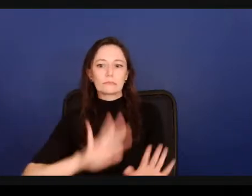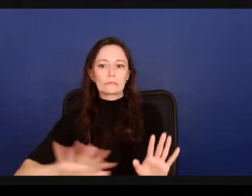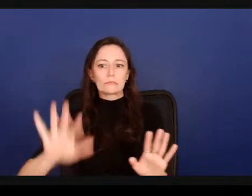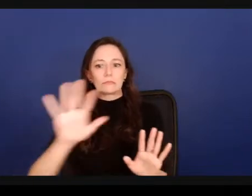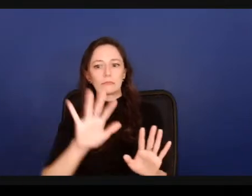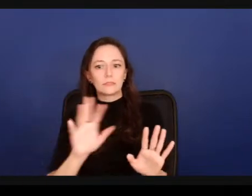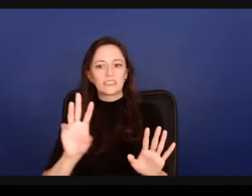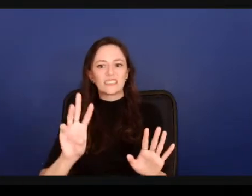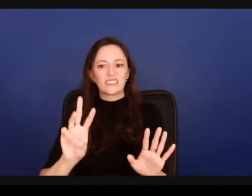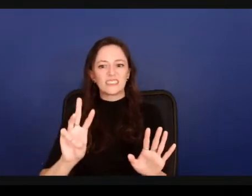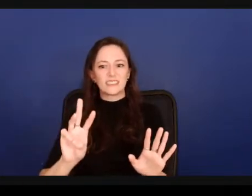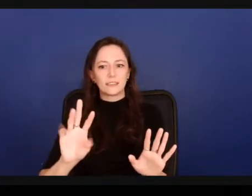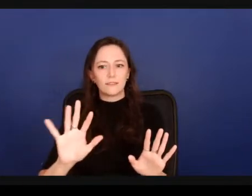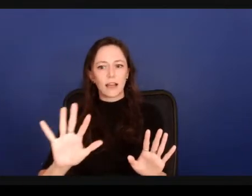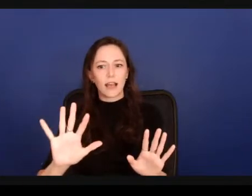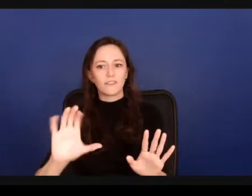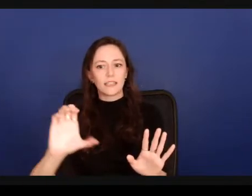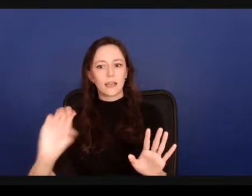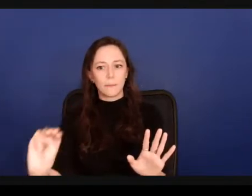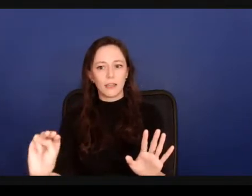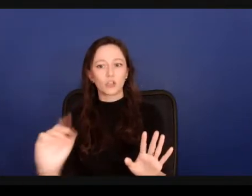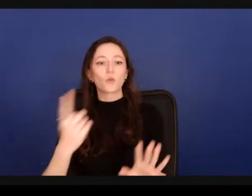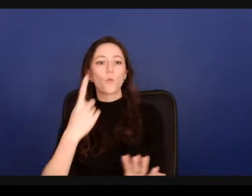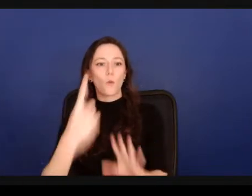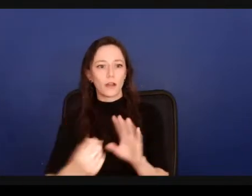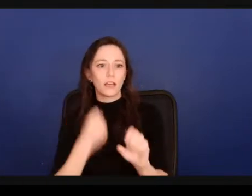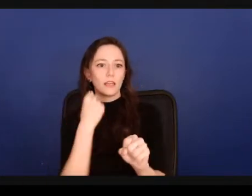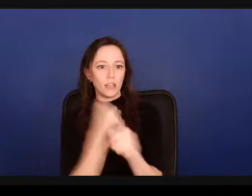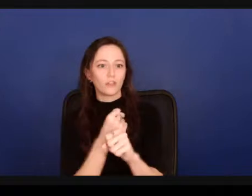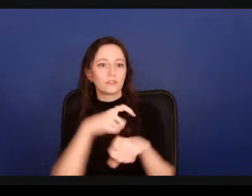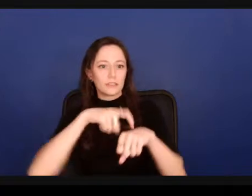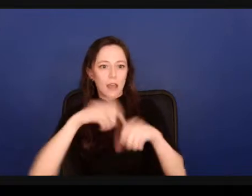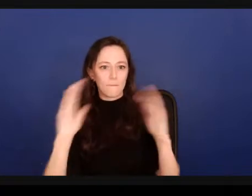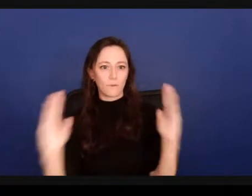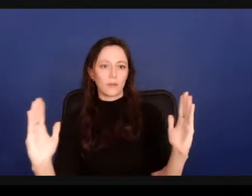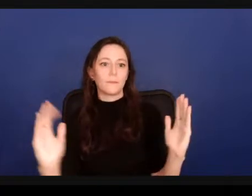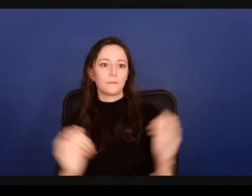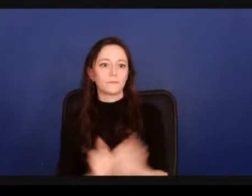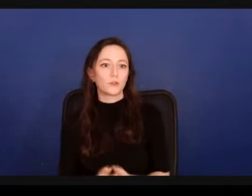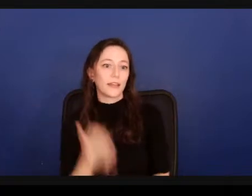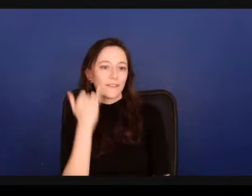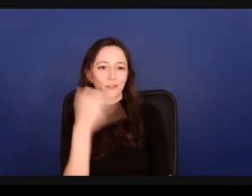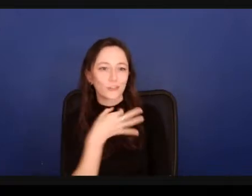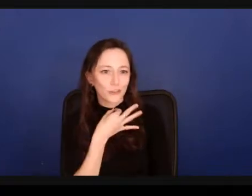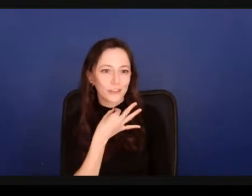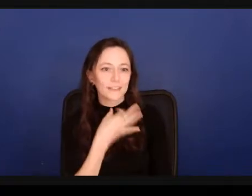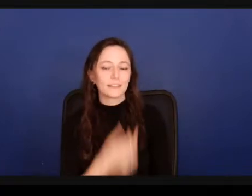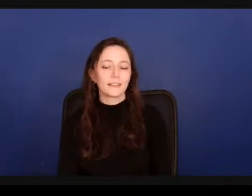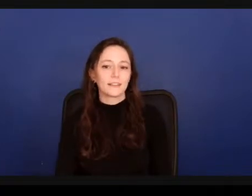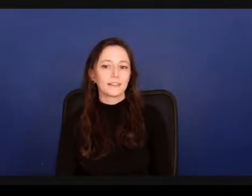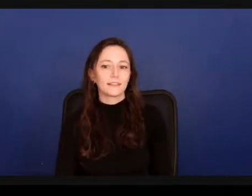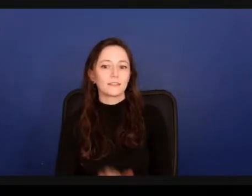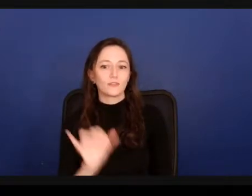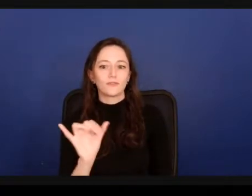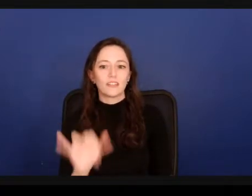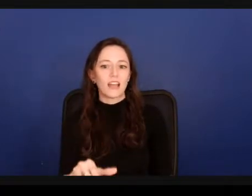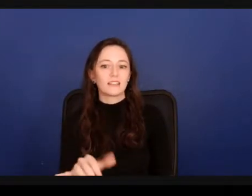of spreading in 1 year, right? In case you're curious, that's on a range of 2